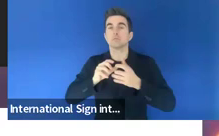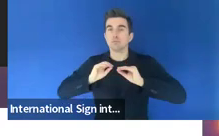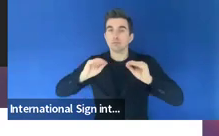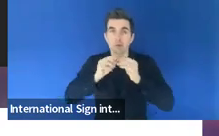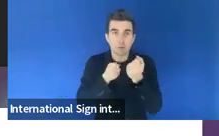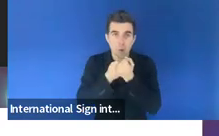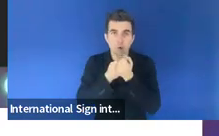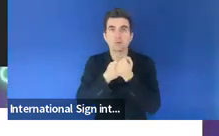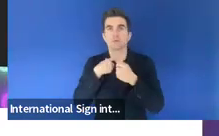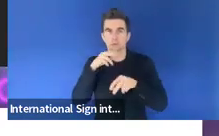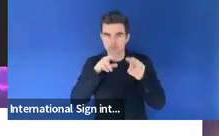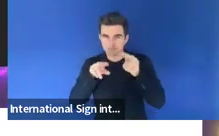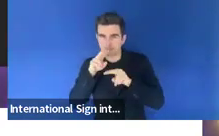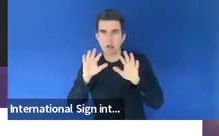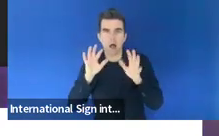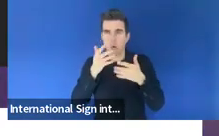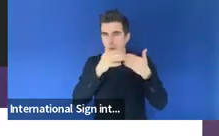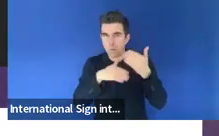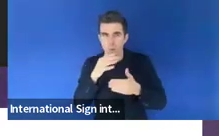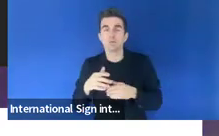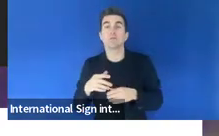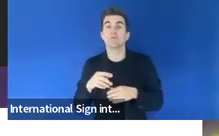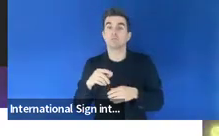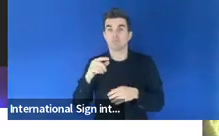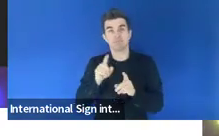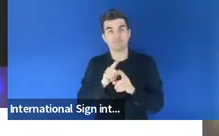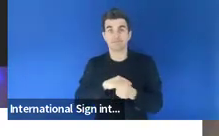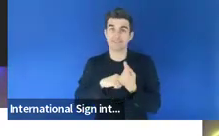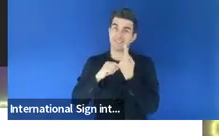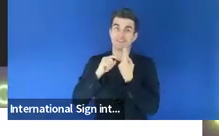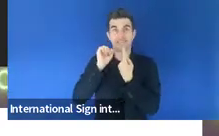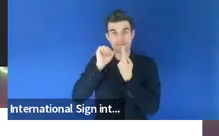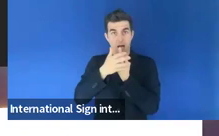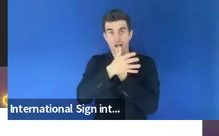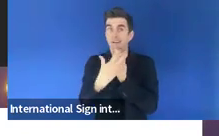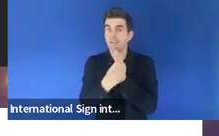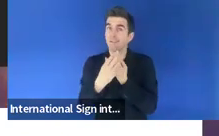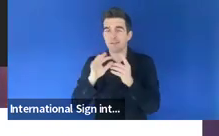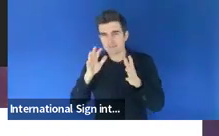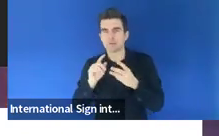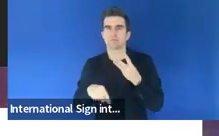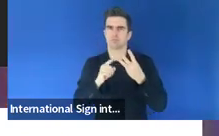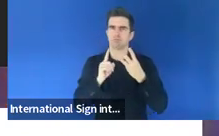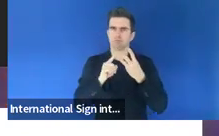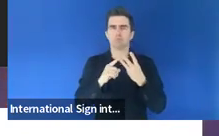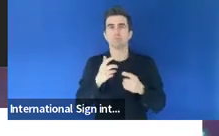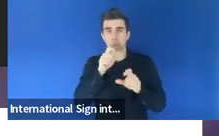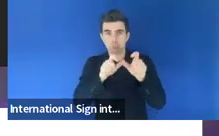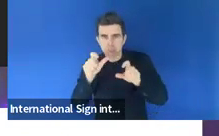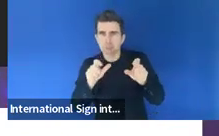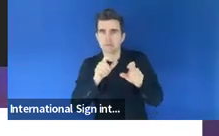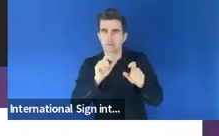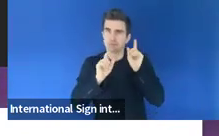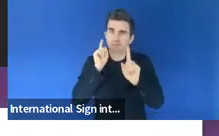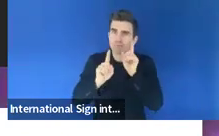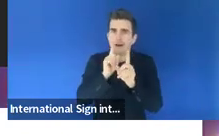who is matched to your work. So you're not getting a one size fits all kind of general business mentor. You're getting